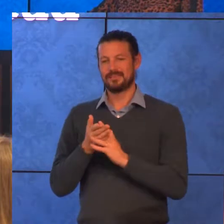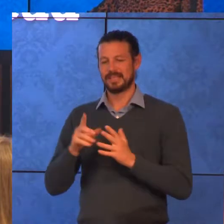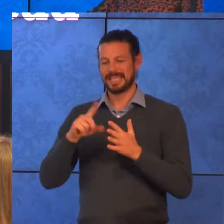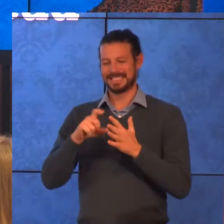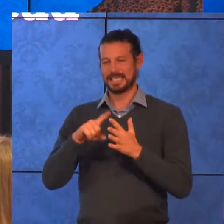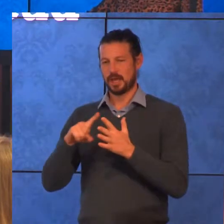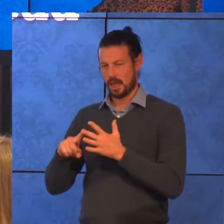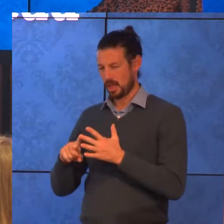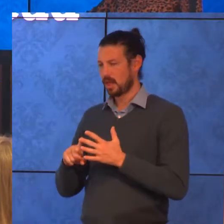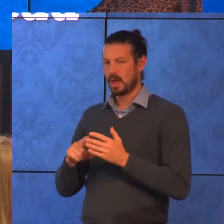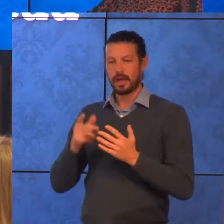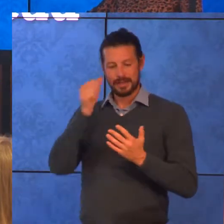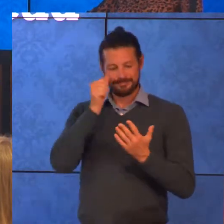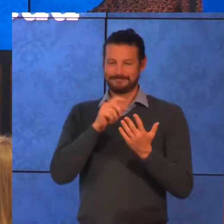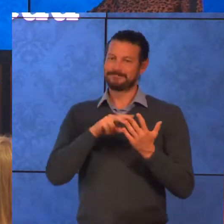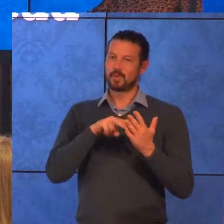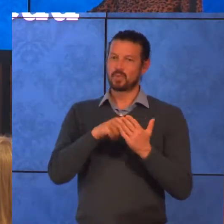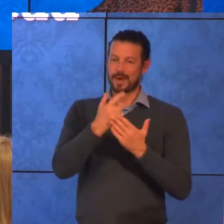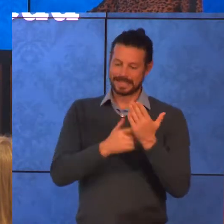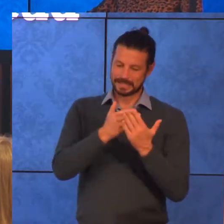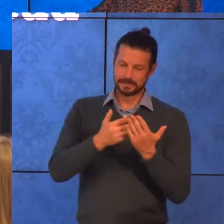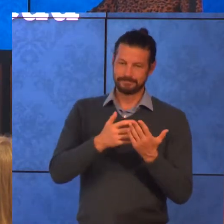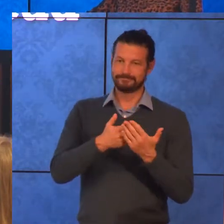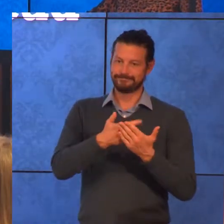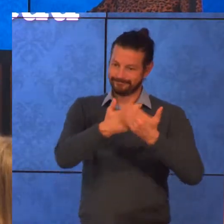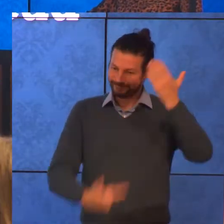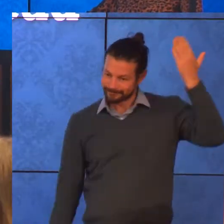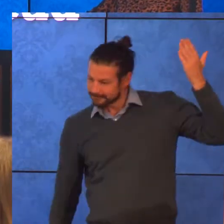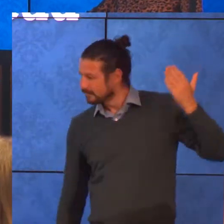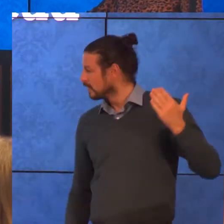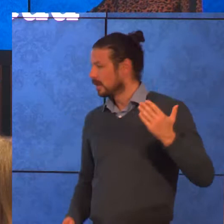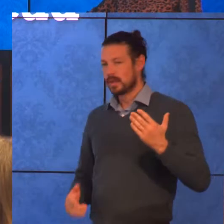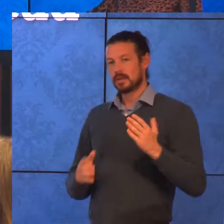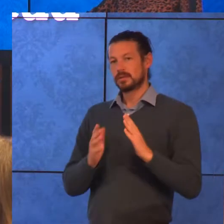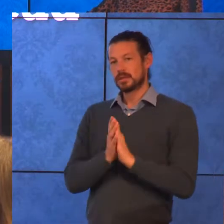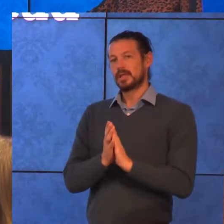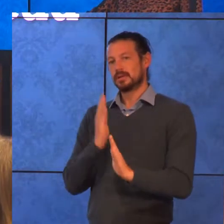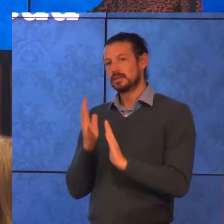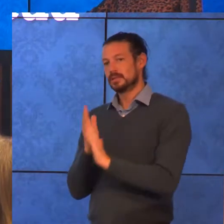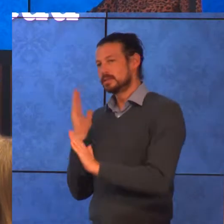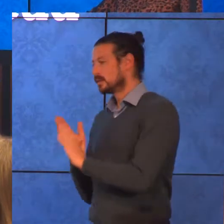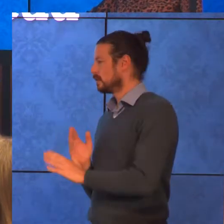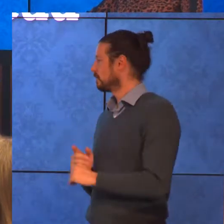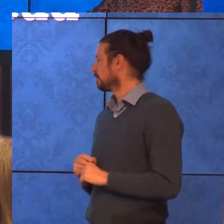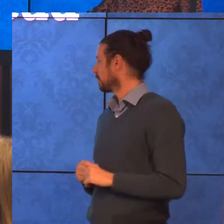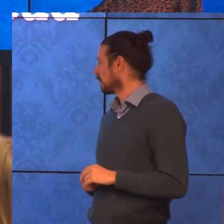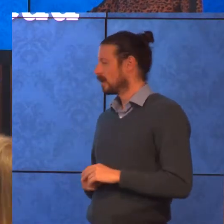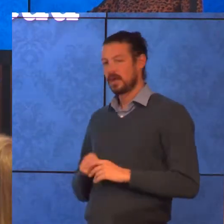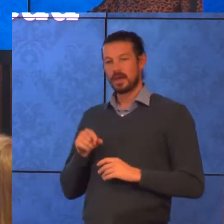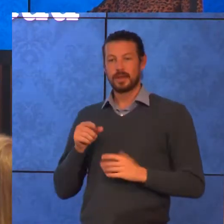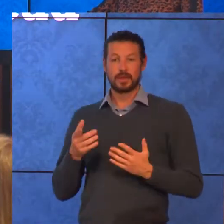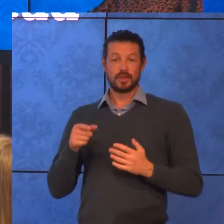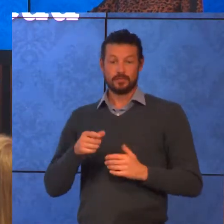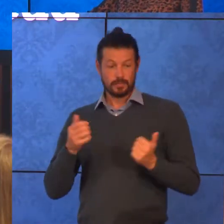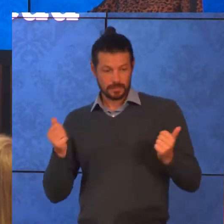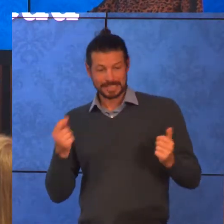quite large backlogs, I guess, in getting kids into the scheme. You've had much higher the number of children approaching and getting into the